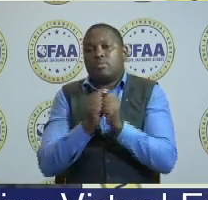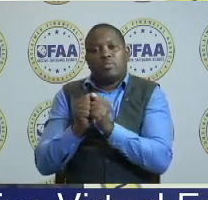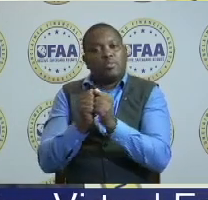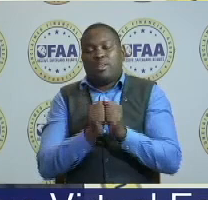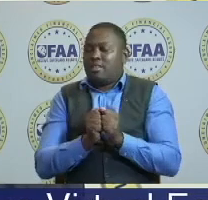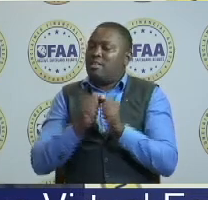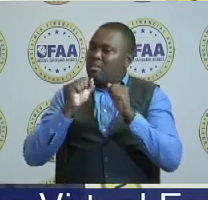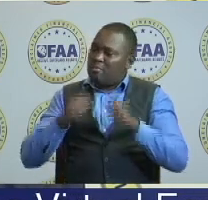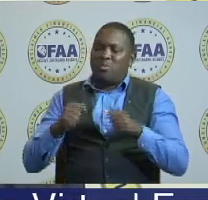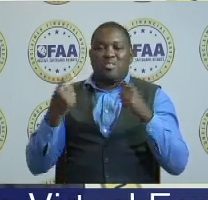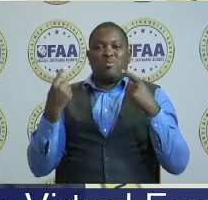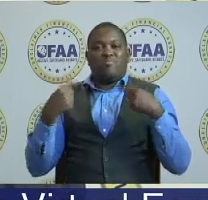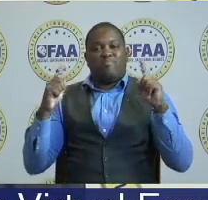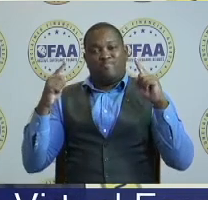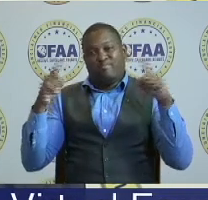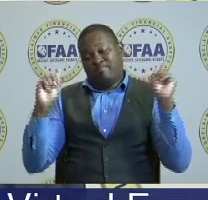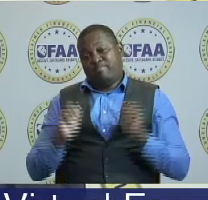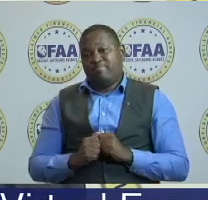great strides together.